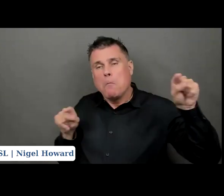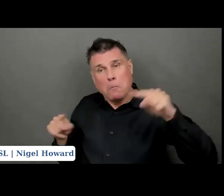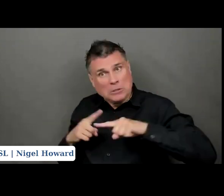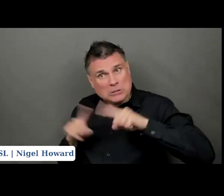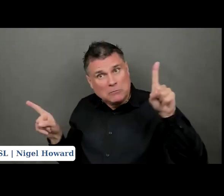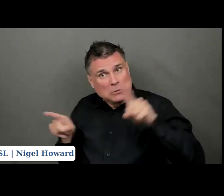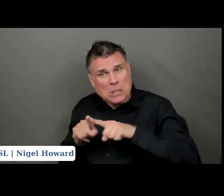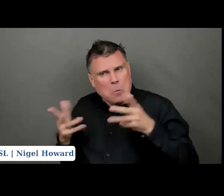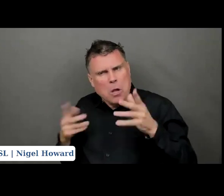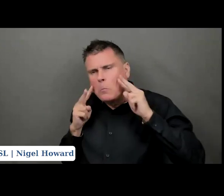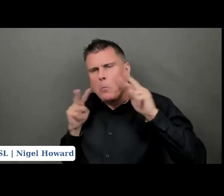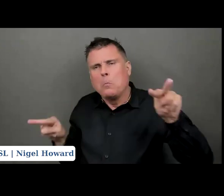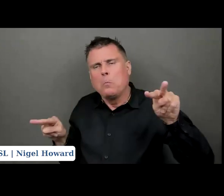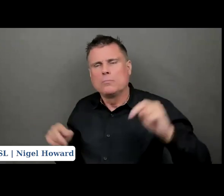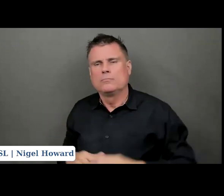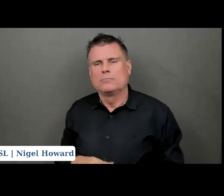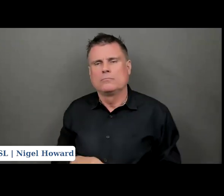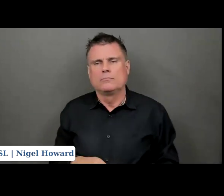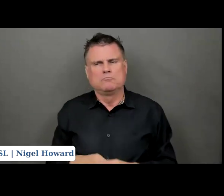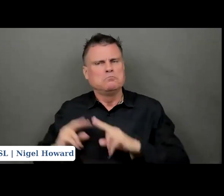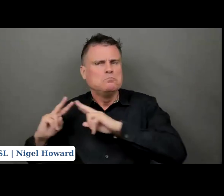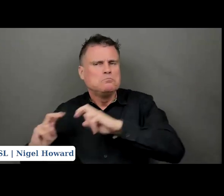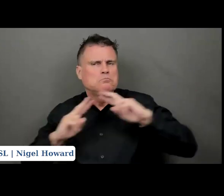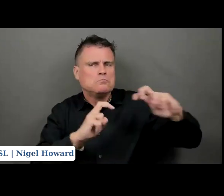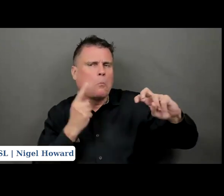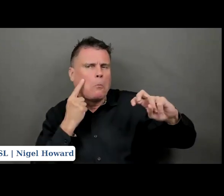it was later discovered that